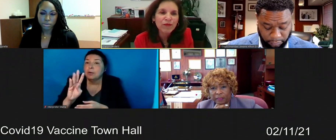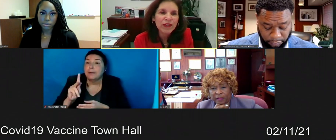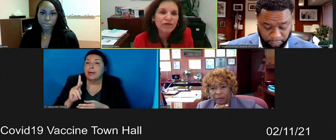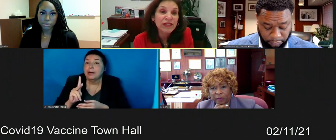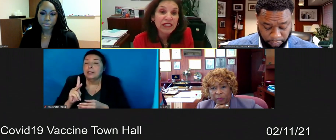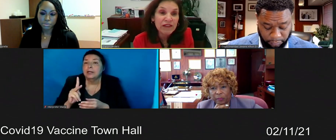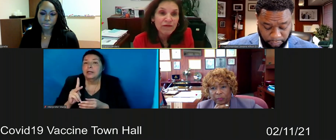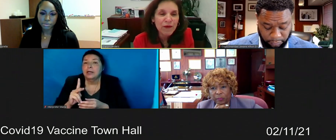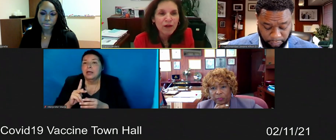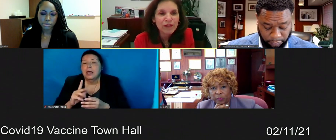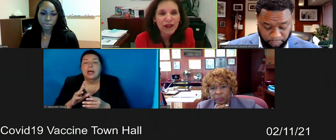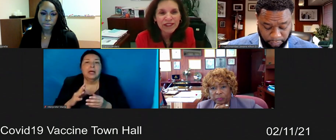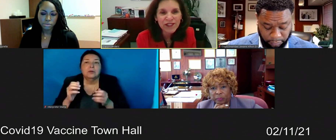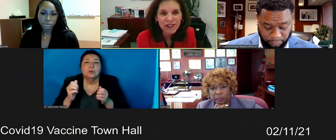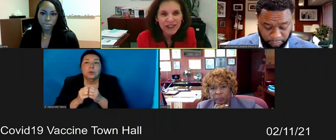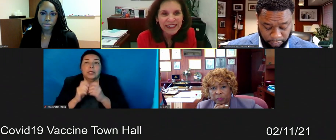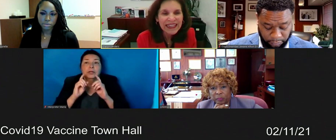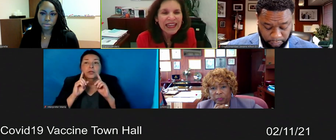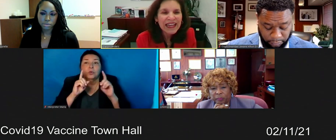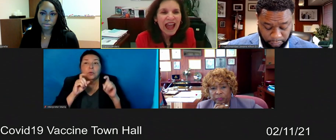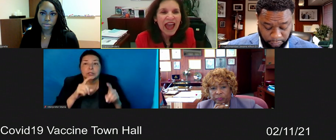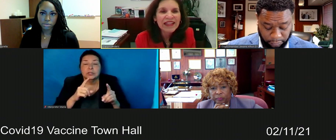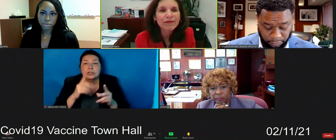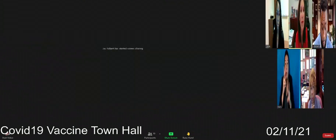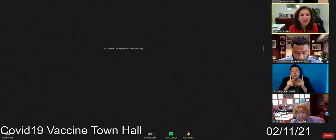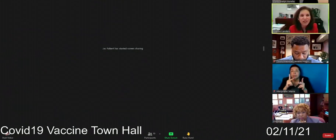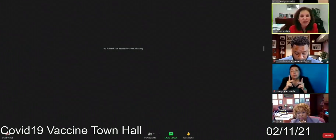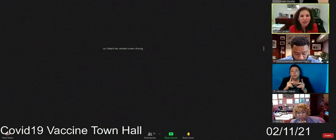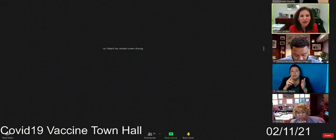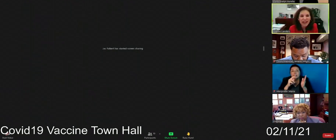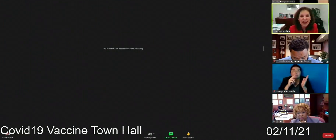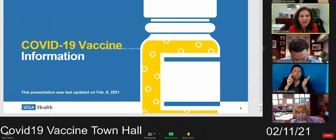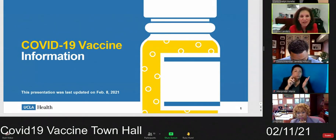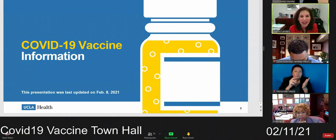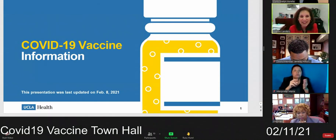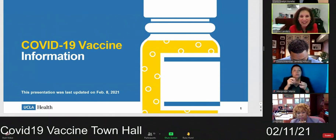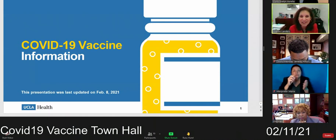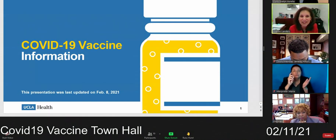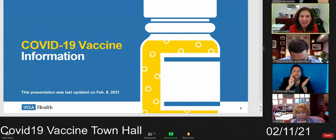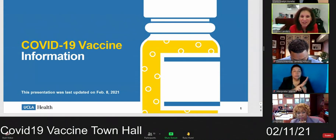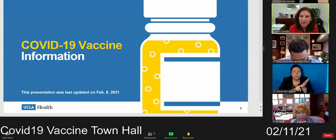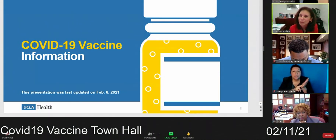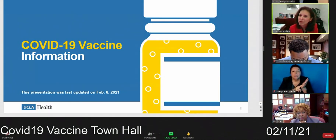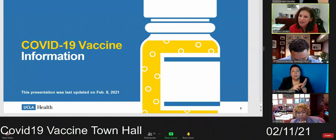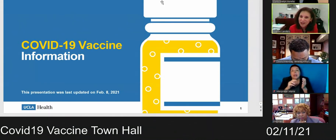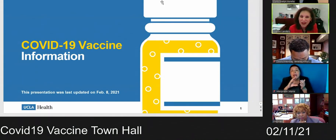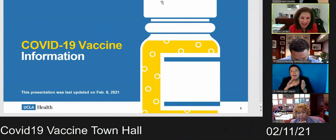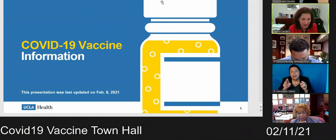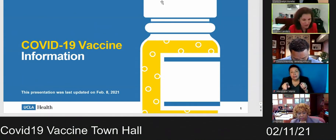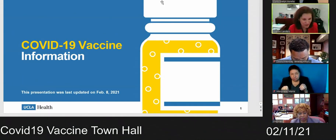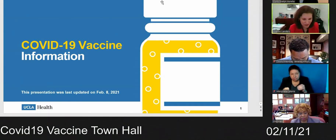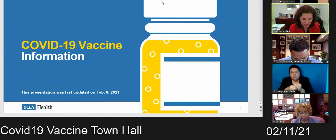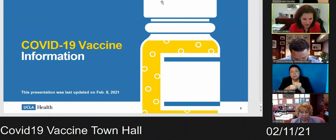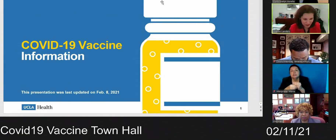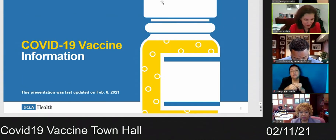questions that we received from those registering and some additional Q&A after that. So Dr. Curls, please go